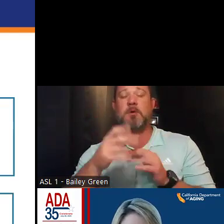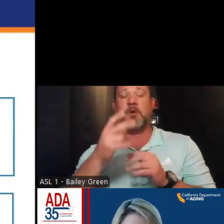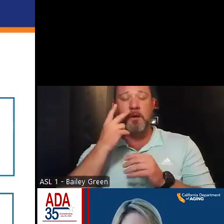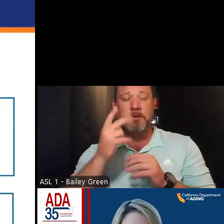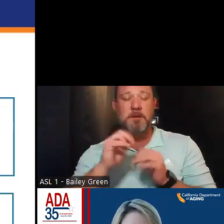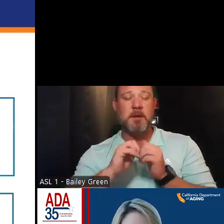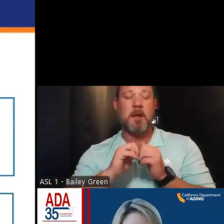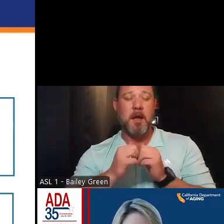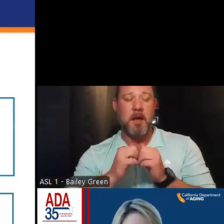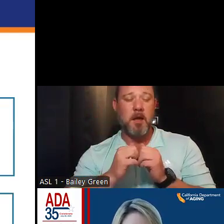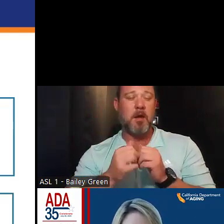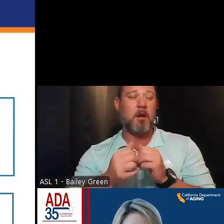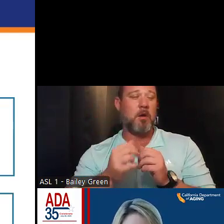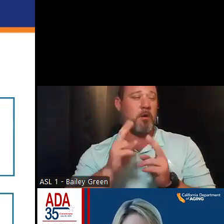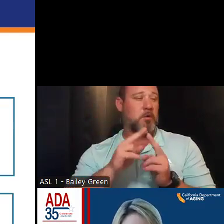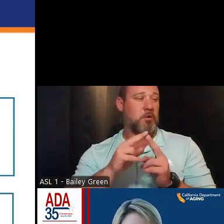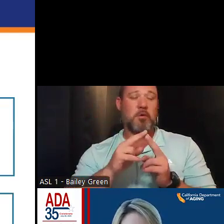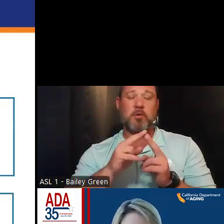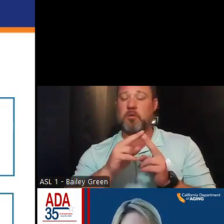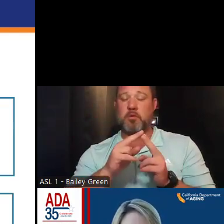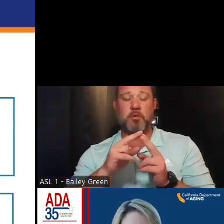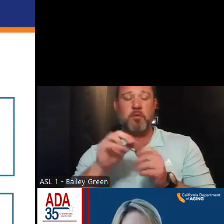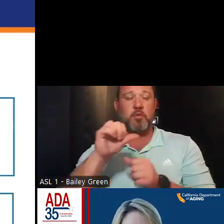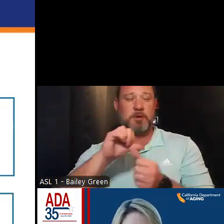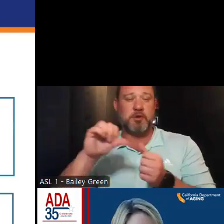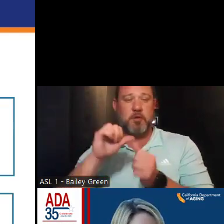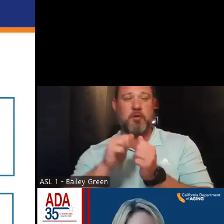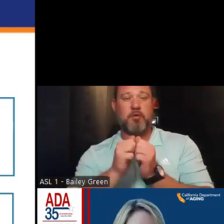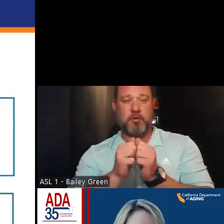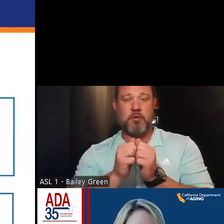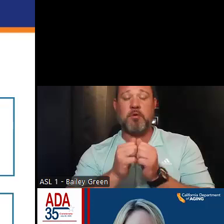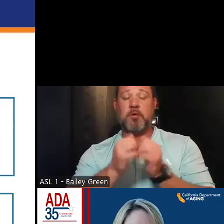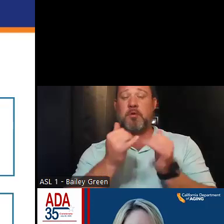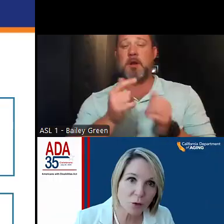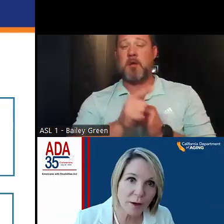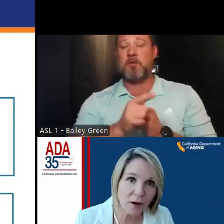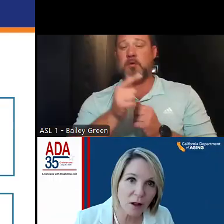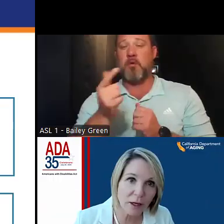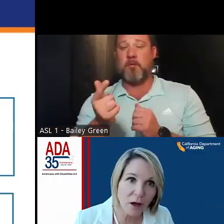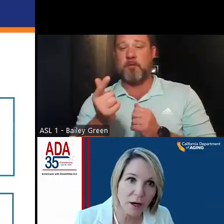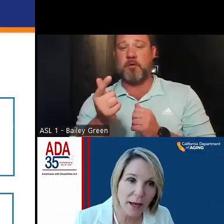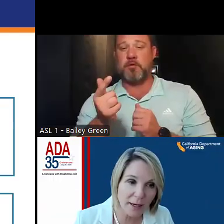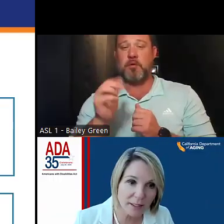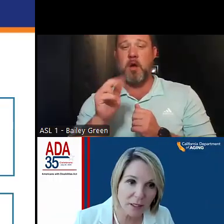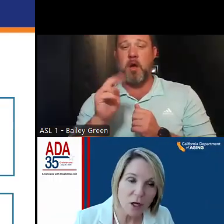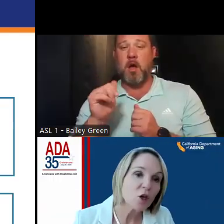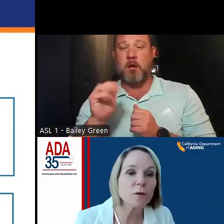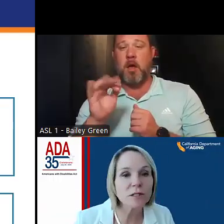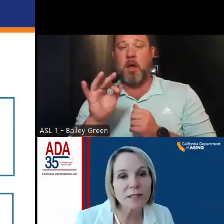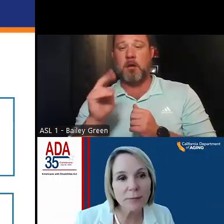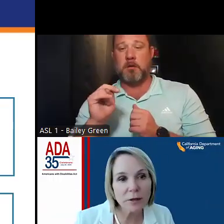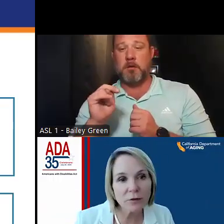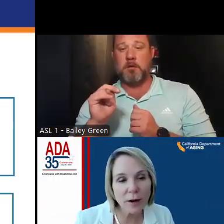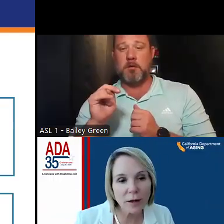the two complement one another. And at this point, I'm going to turn it over to my colleague, Anna Acton, who